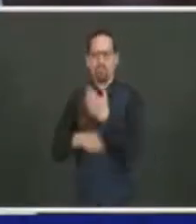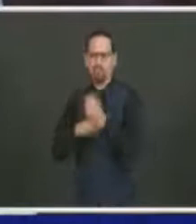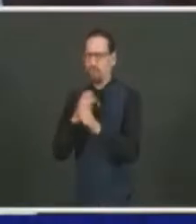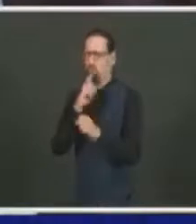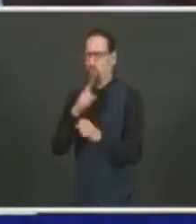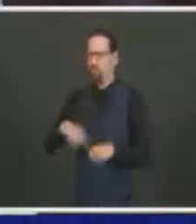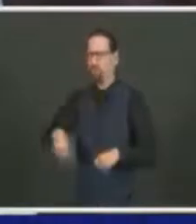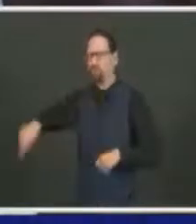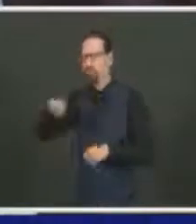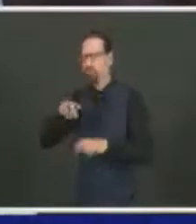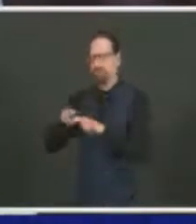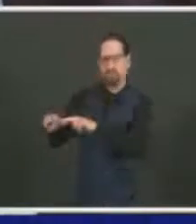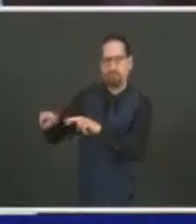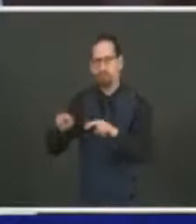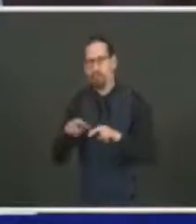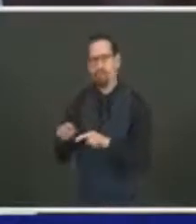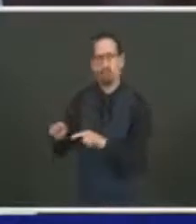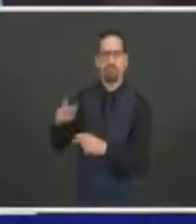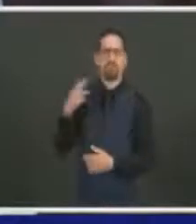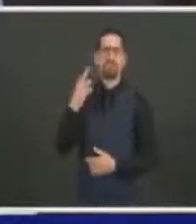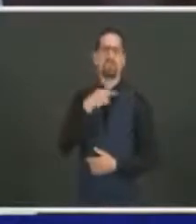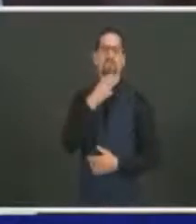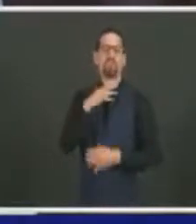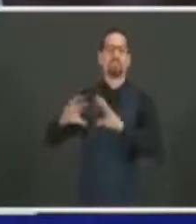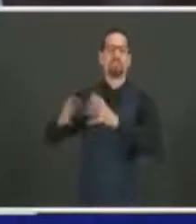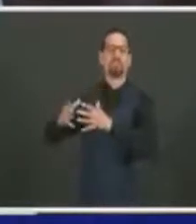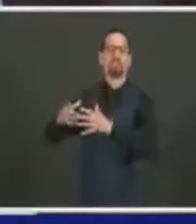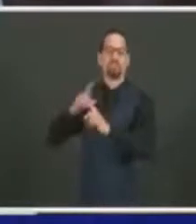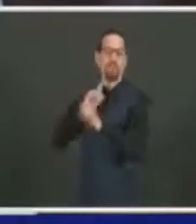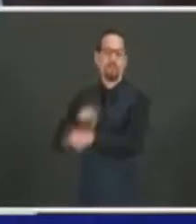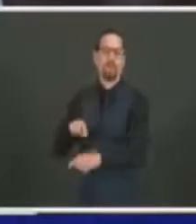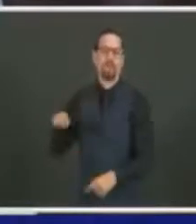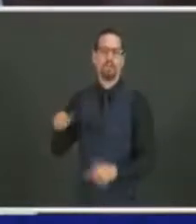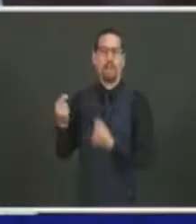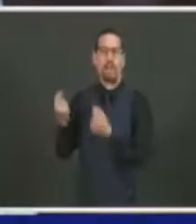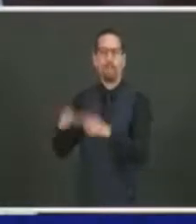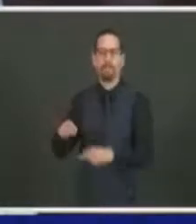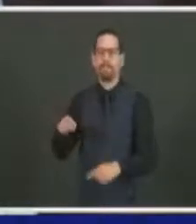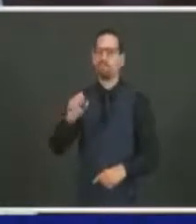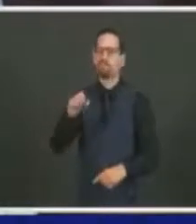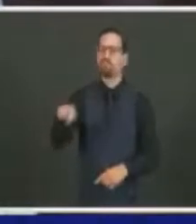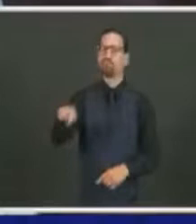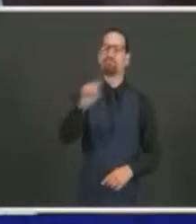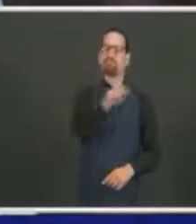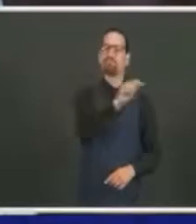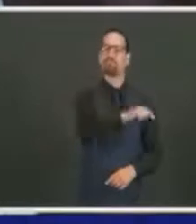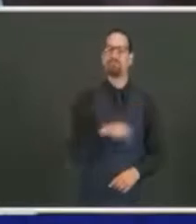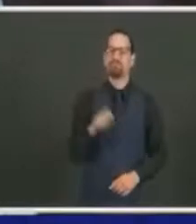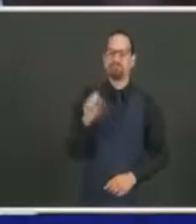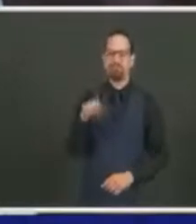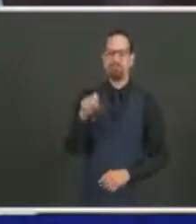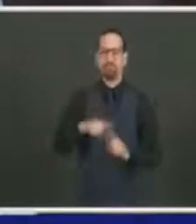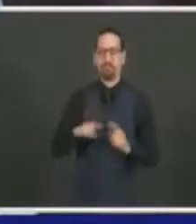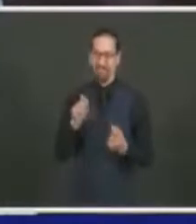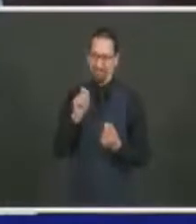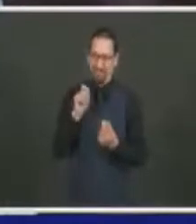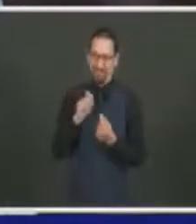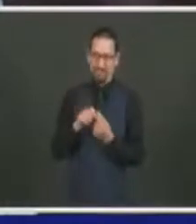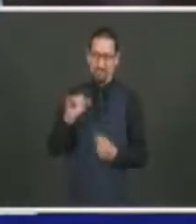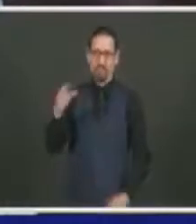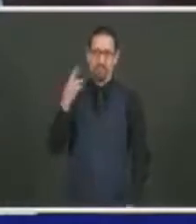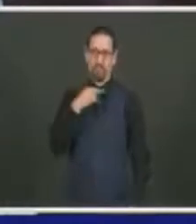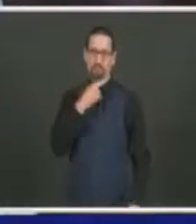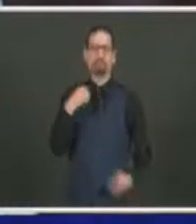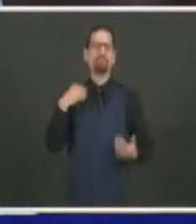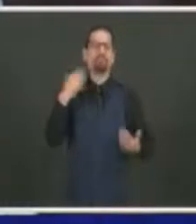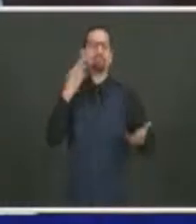of response happens on a regular basis. So I'm not able to speak specifically to what you're saying in those